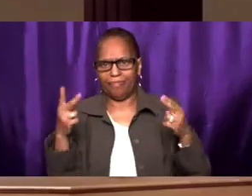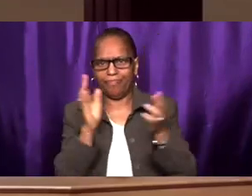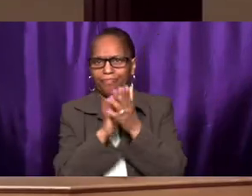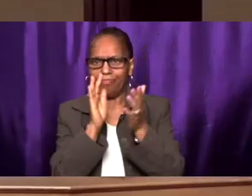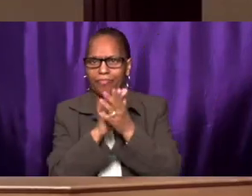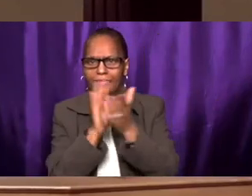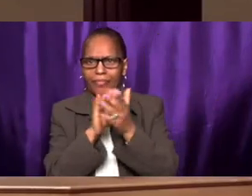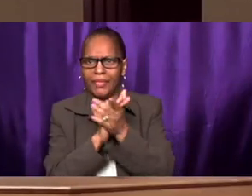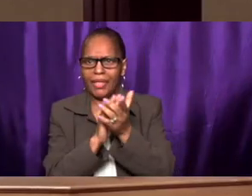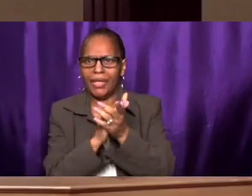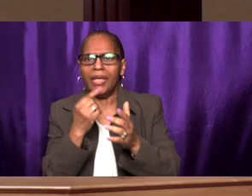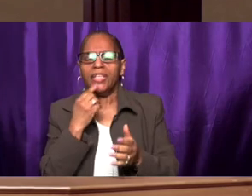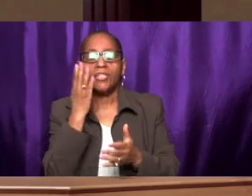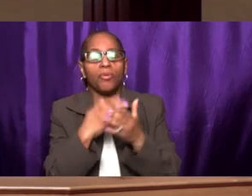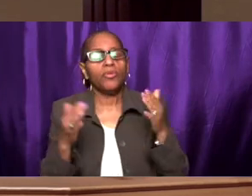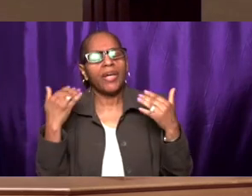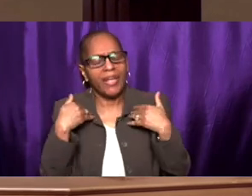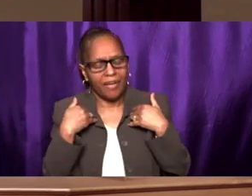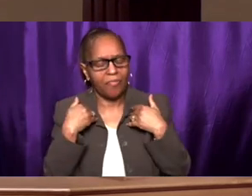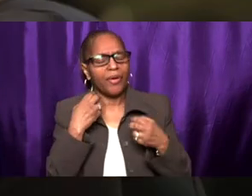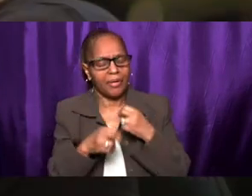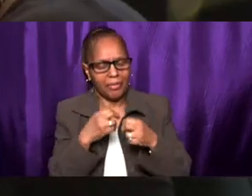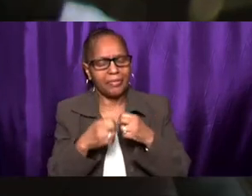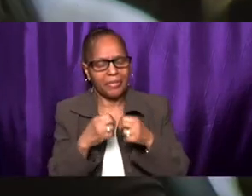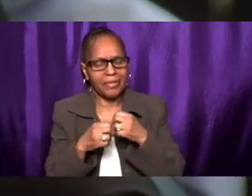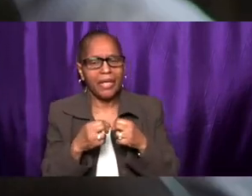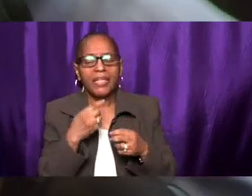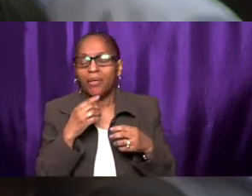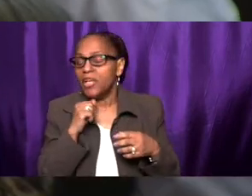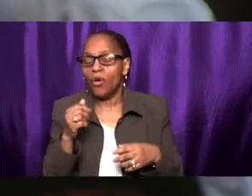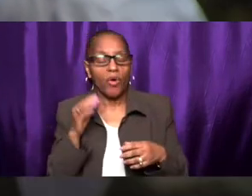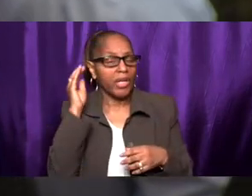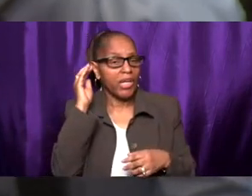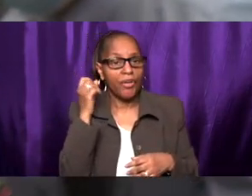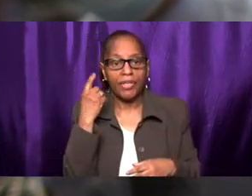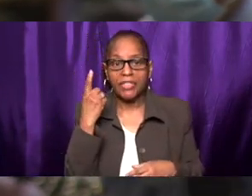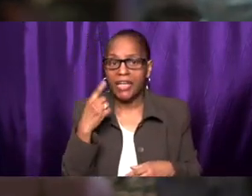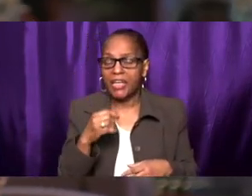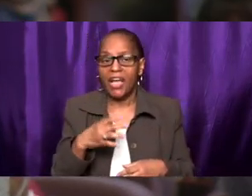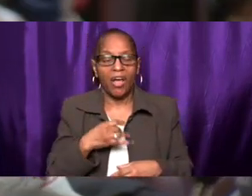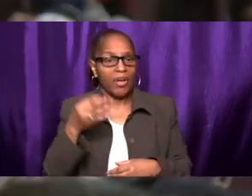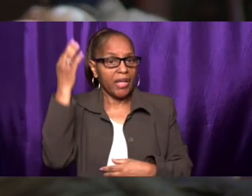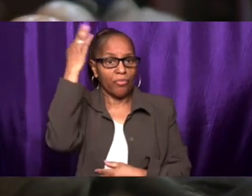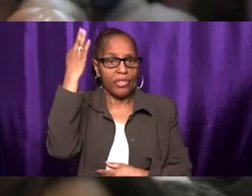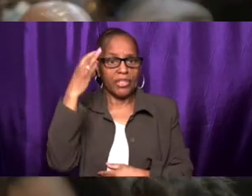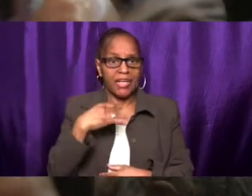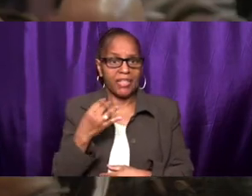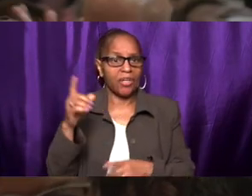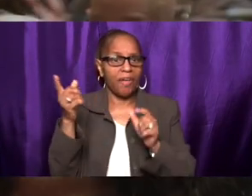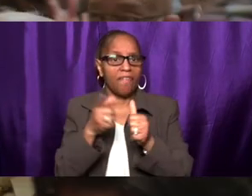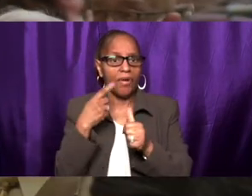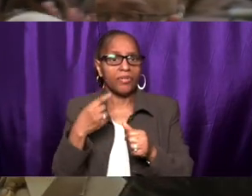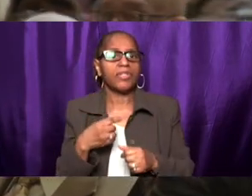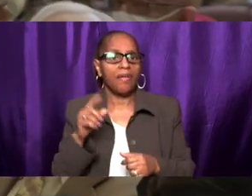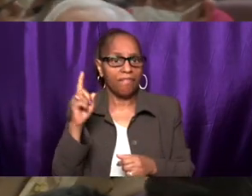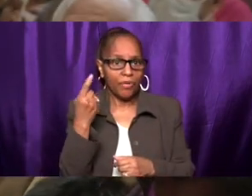tell somebody, you gotta go through the valley. Come on, tell them, they don't want to hear it. I don't even like him preaching like this on a first Sunday, but tell them,